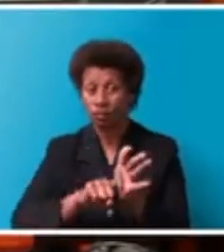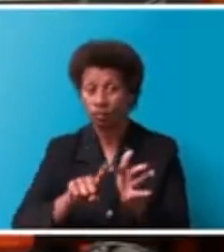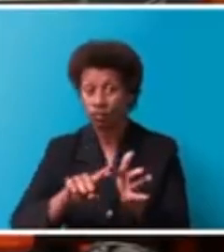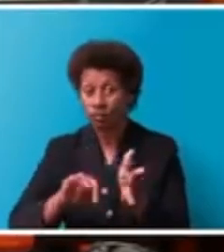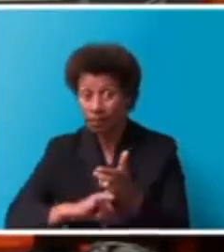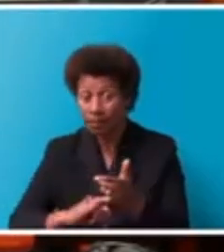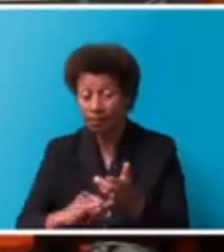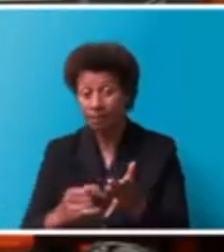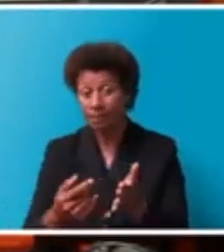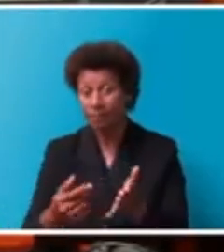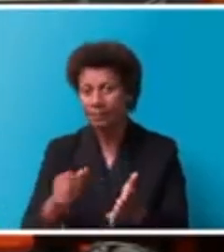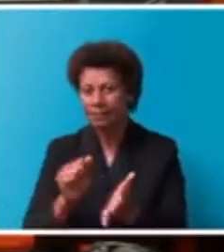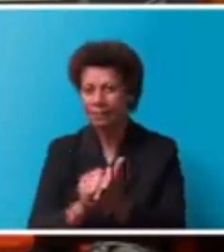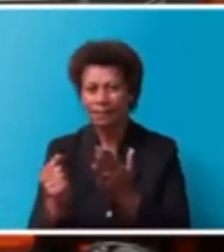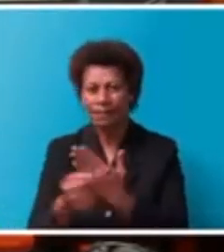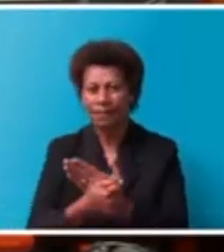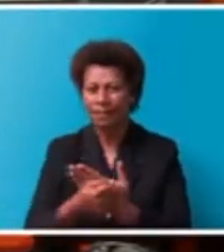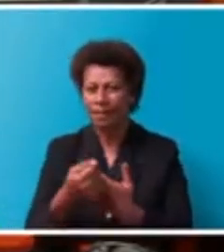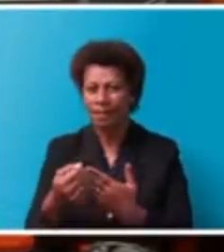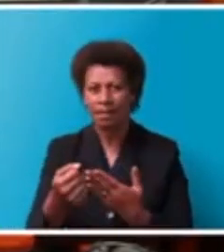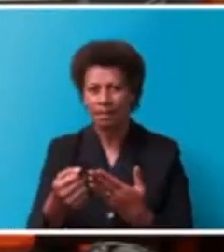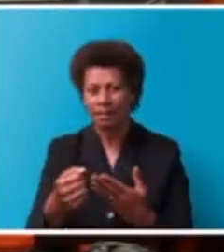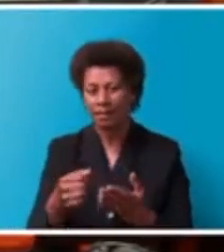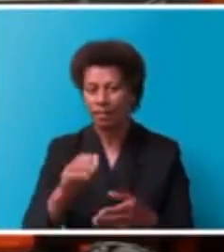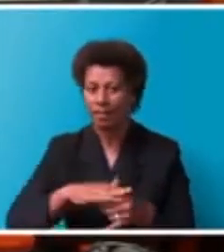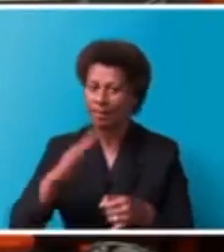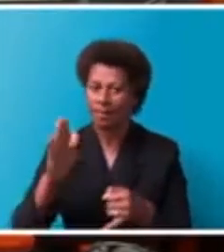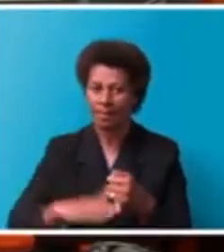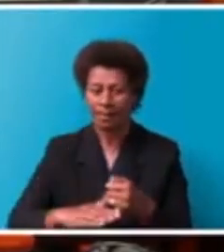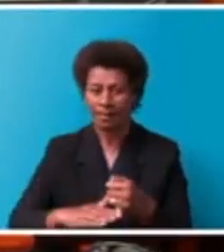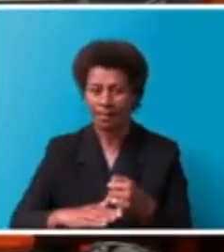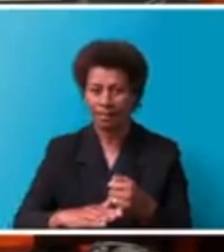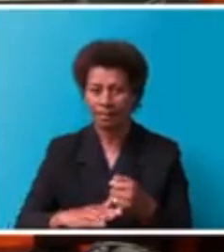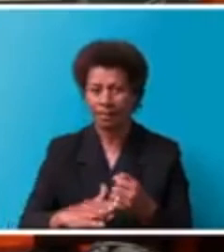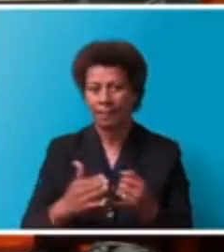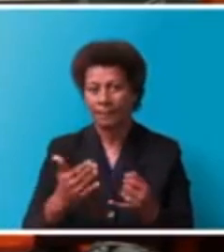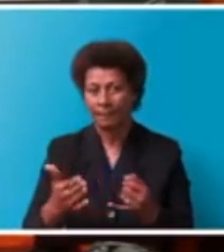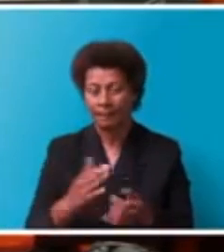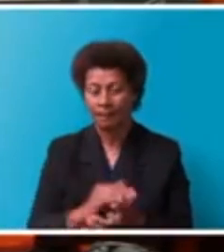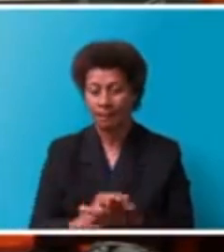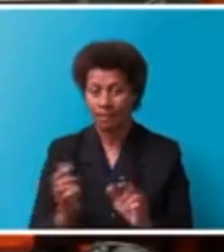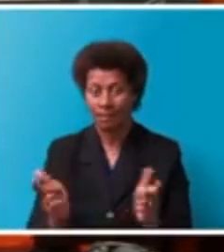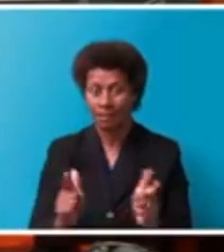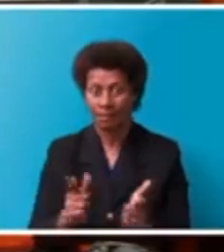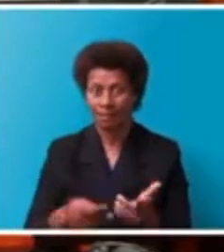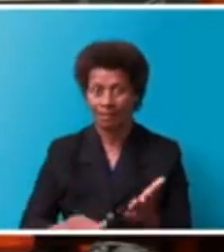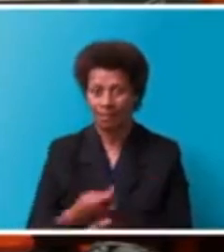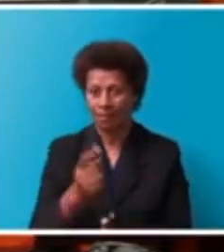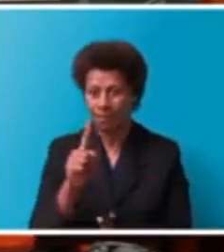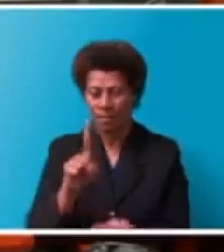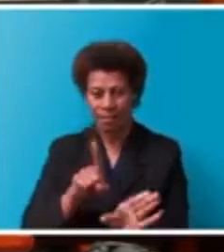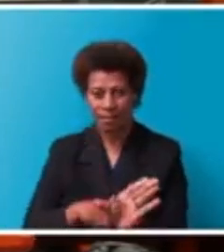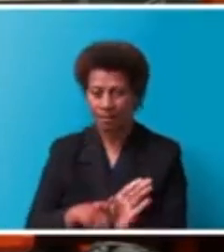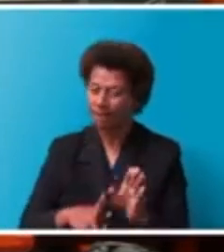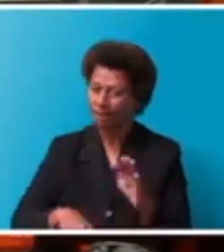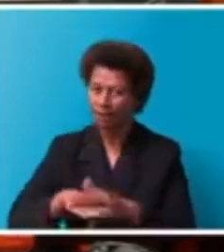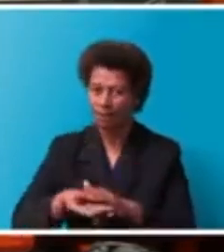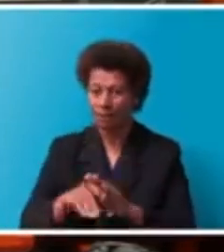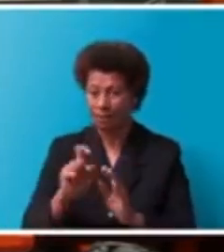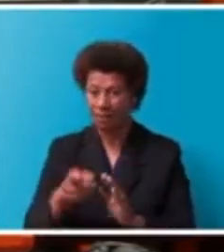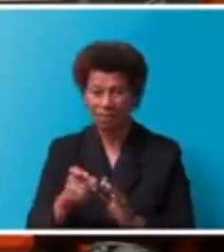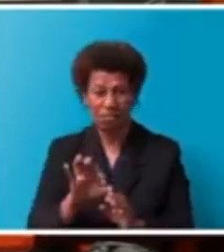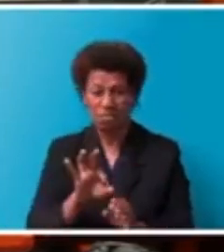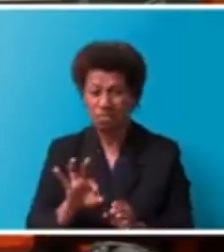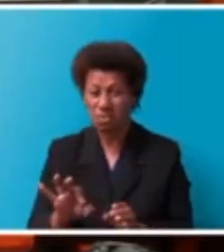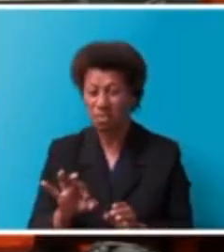2025. It will not be extended any further. 1 full year has been given. If lessees do not take the